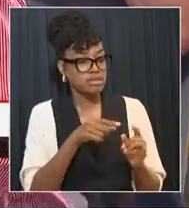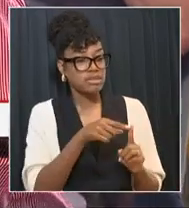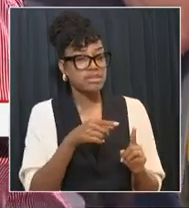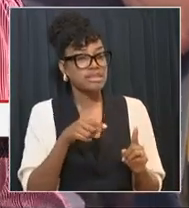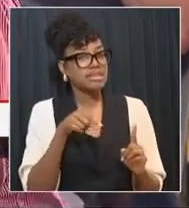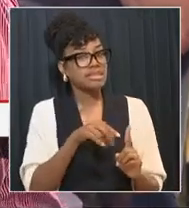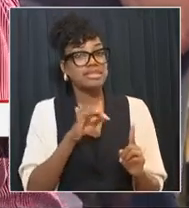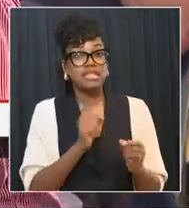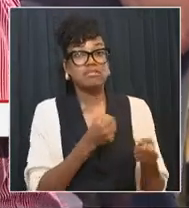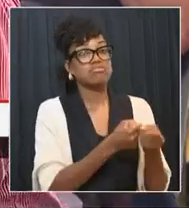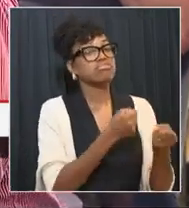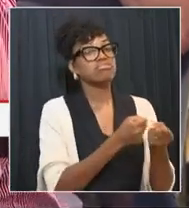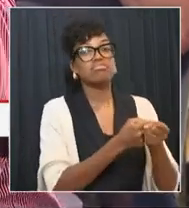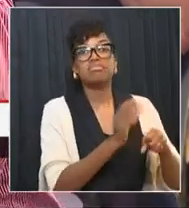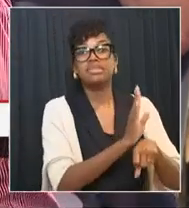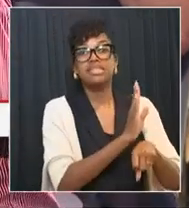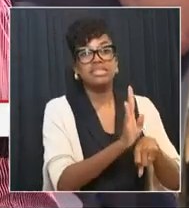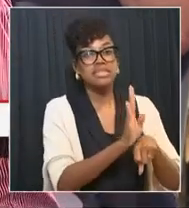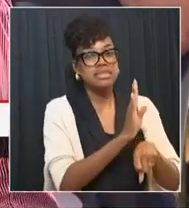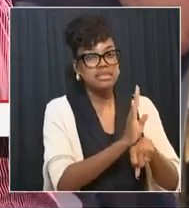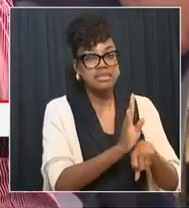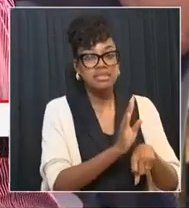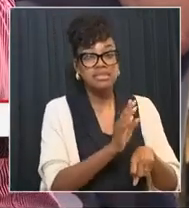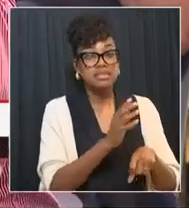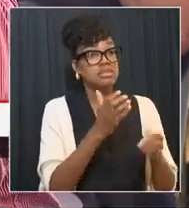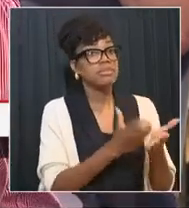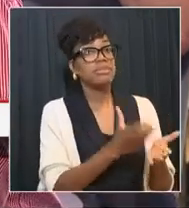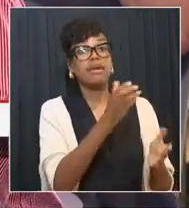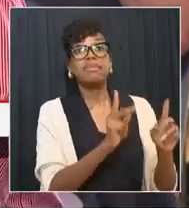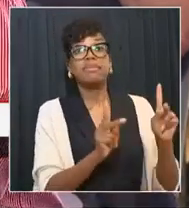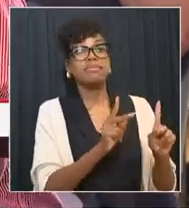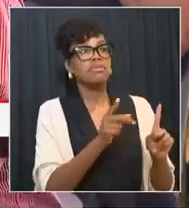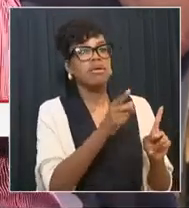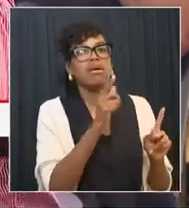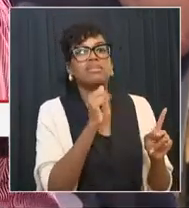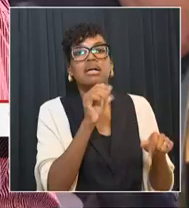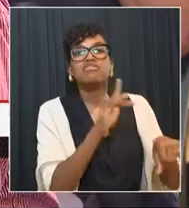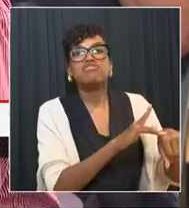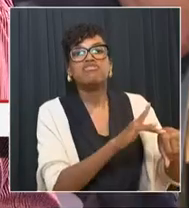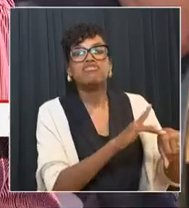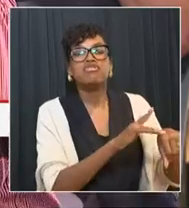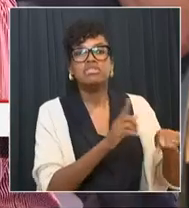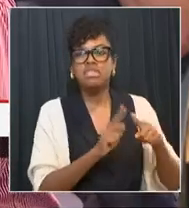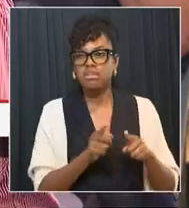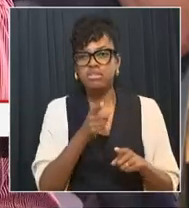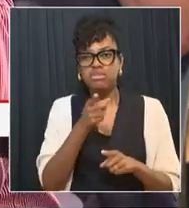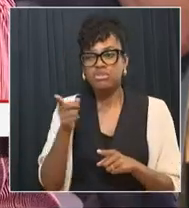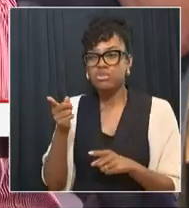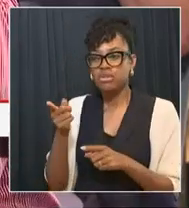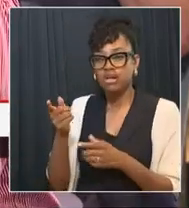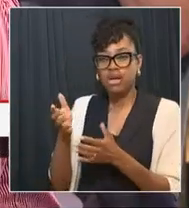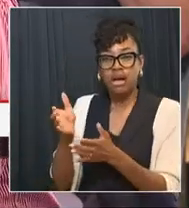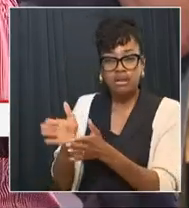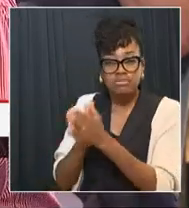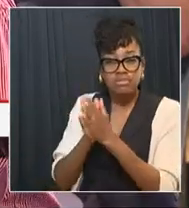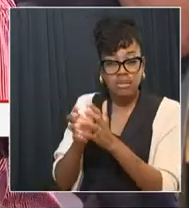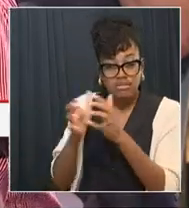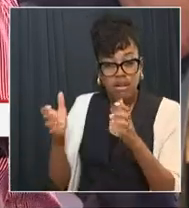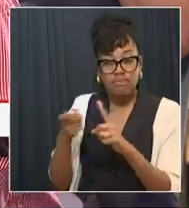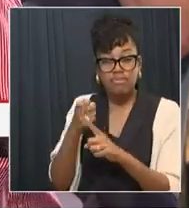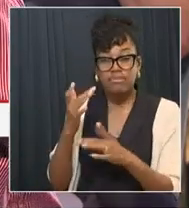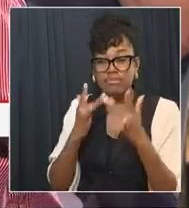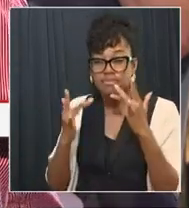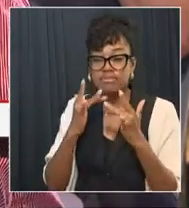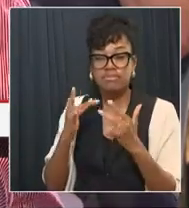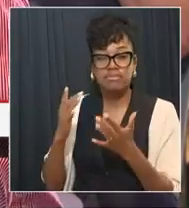ask anything of the wealthiest people in the district, but it asks a lot of the most vulnerable and